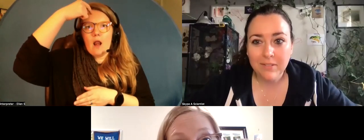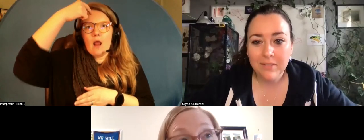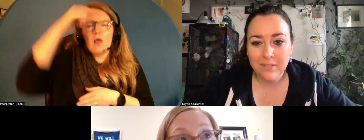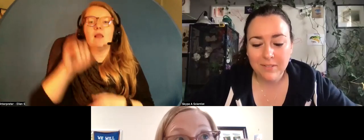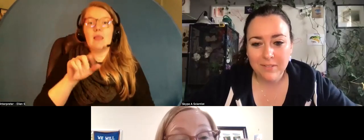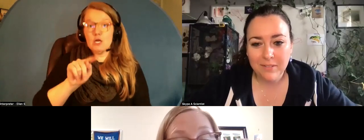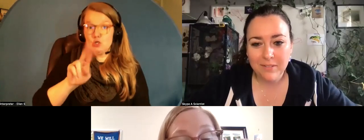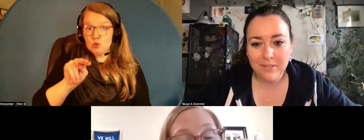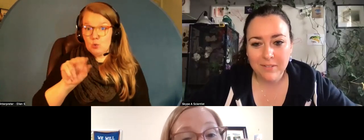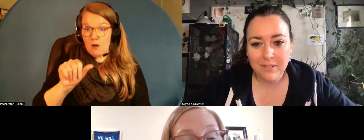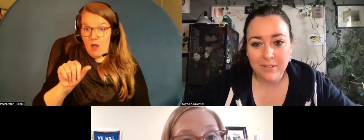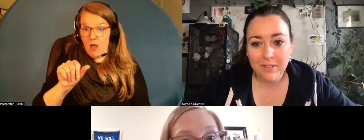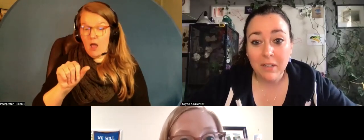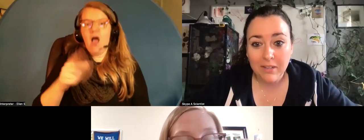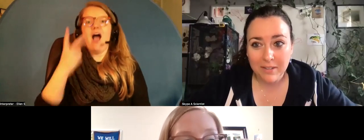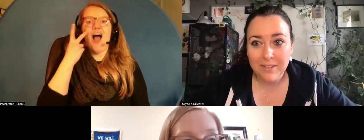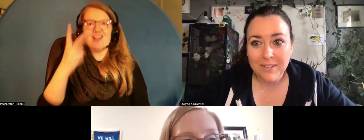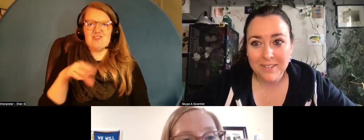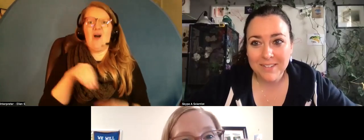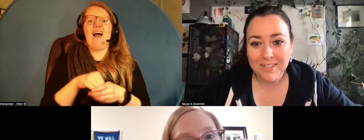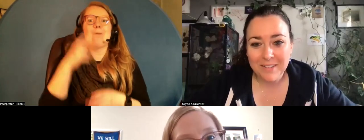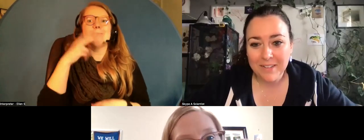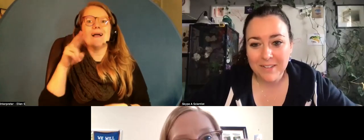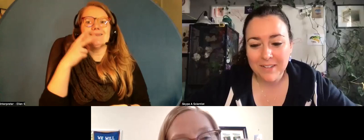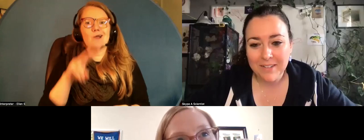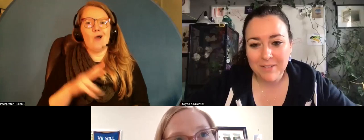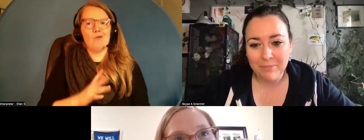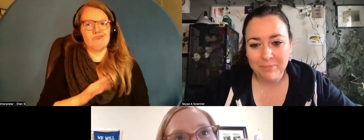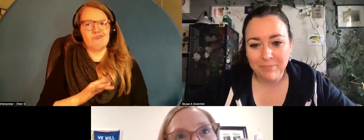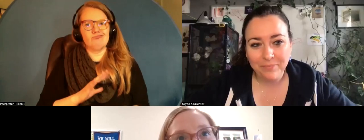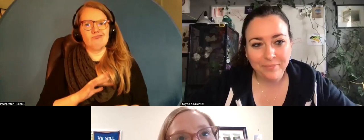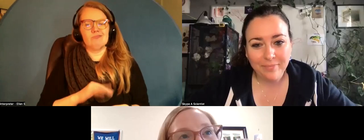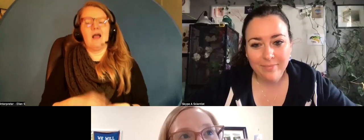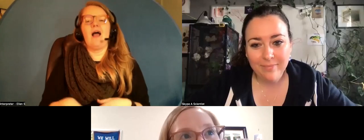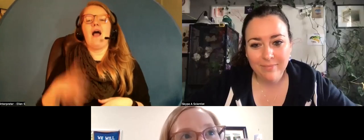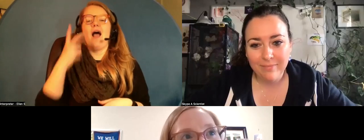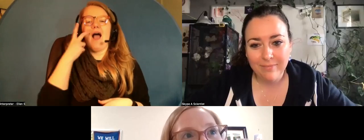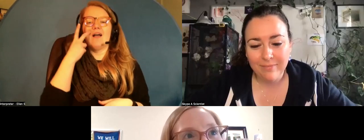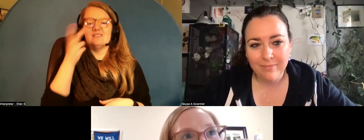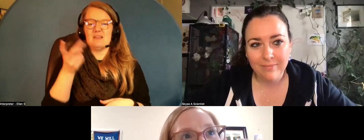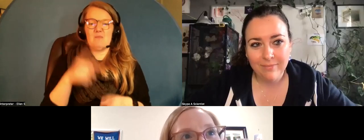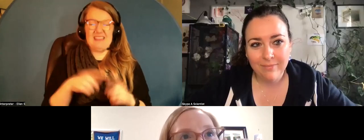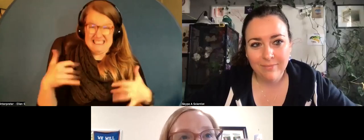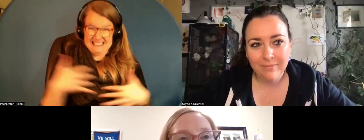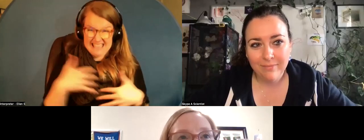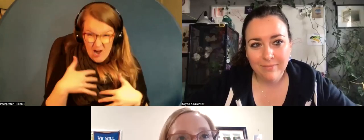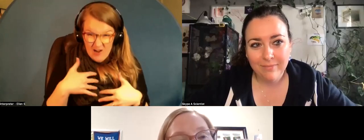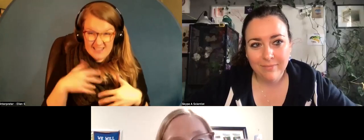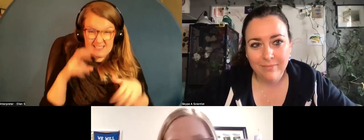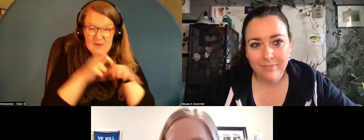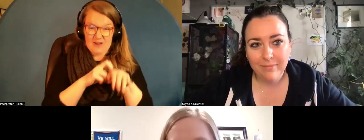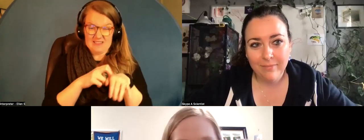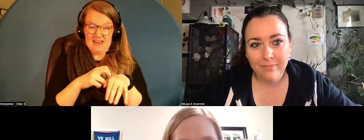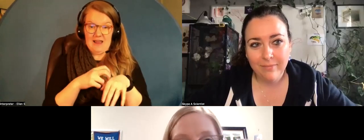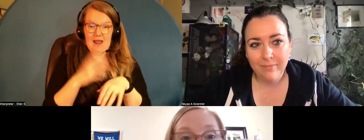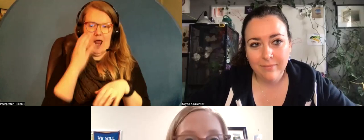relatives. And I got to see that in the Gulf of Mexico. That's really cool. So that's what I've personally seen. But the scariest parasite that I am